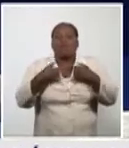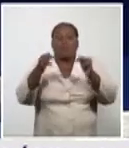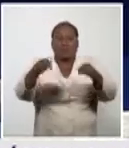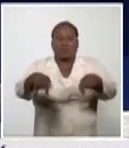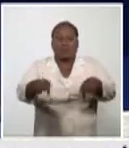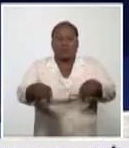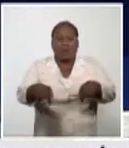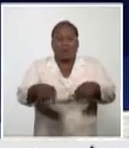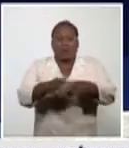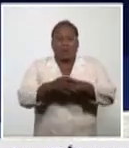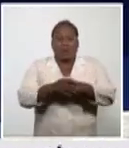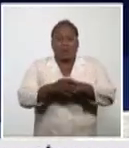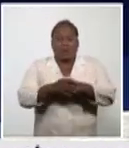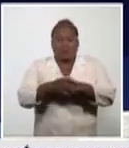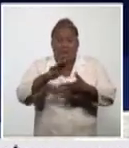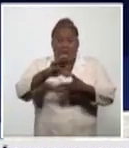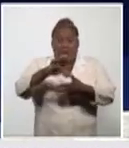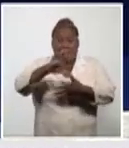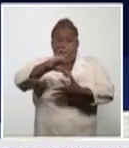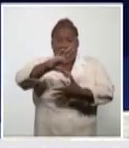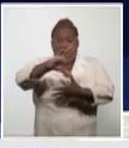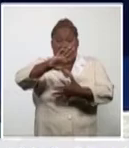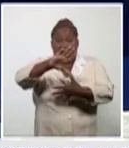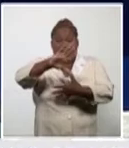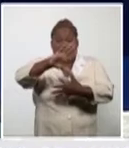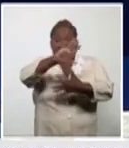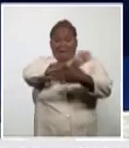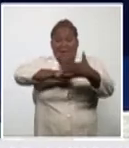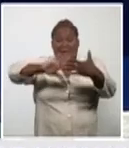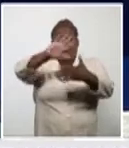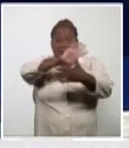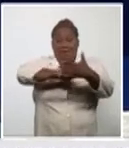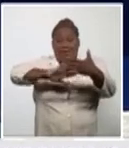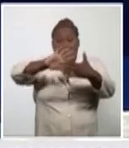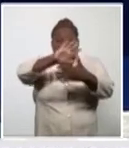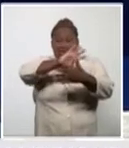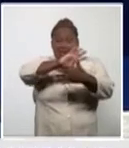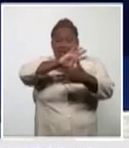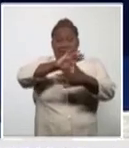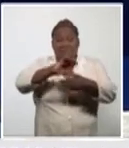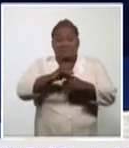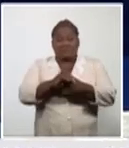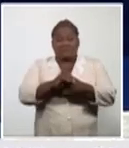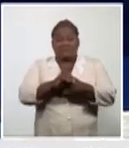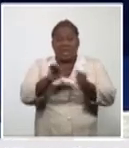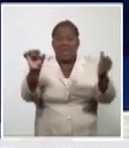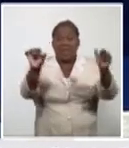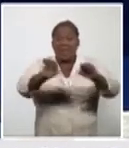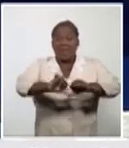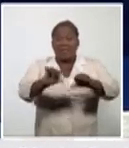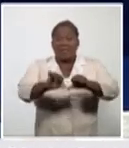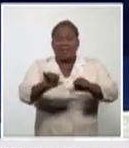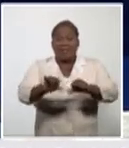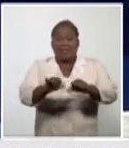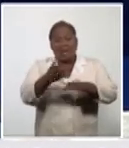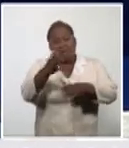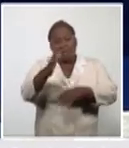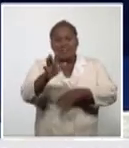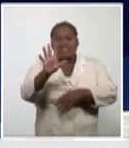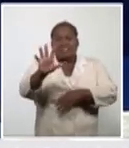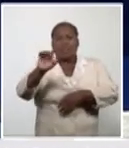The average case fatality rate for the region of the Americas is 5.8%. However, 14 out